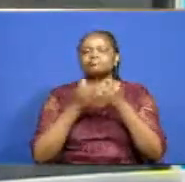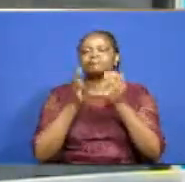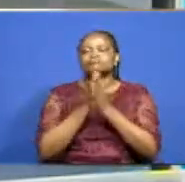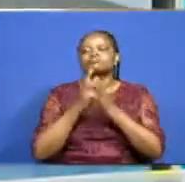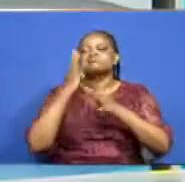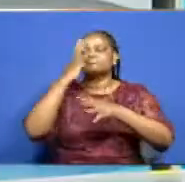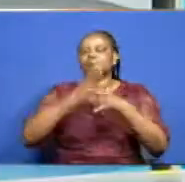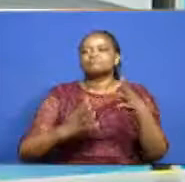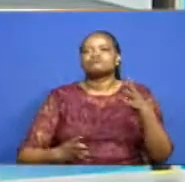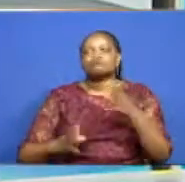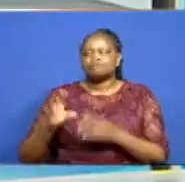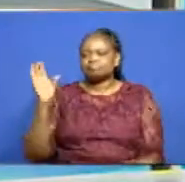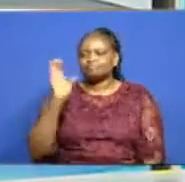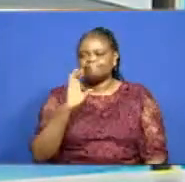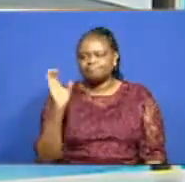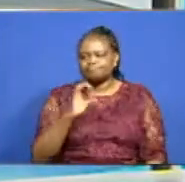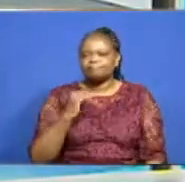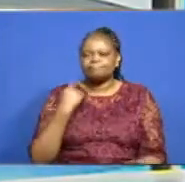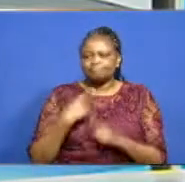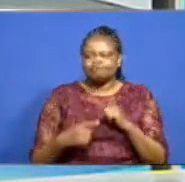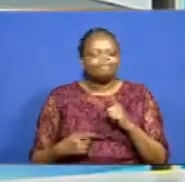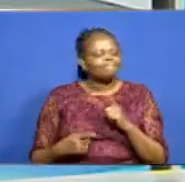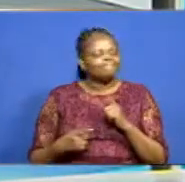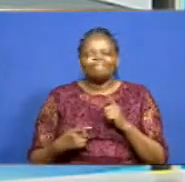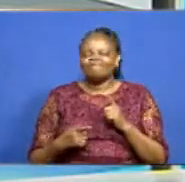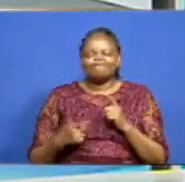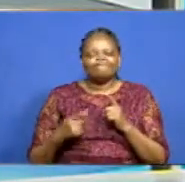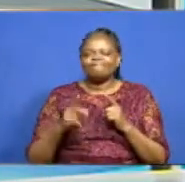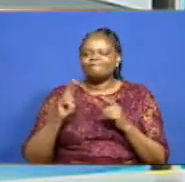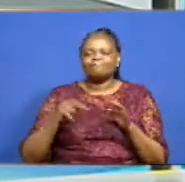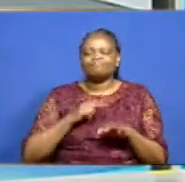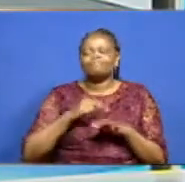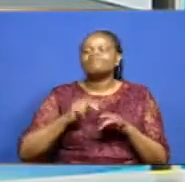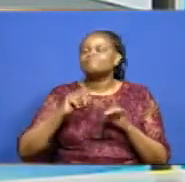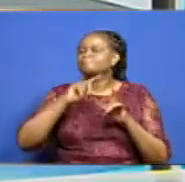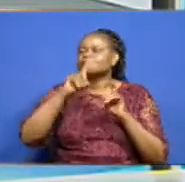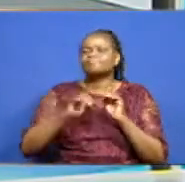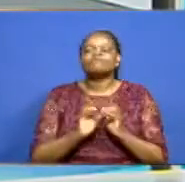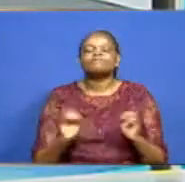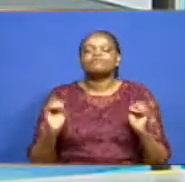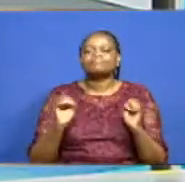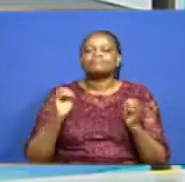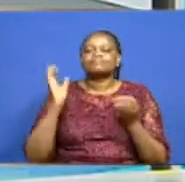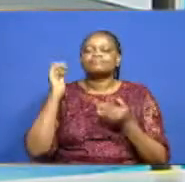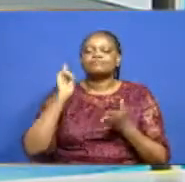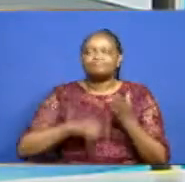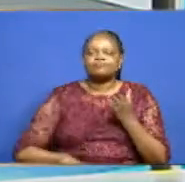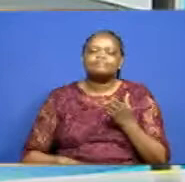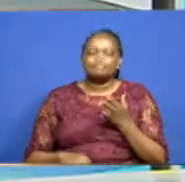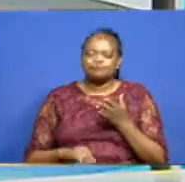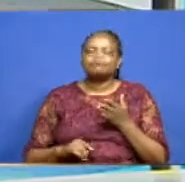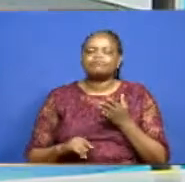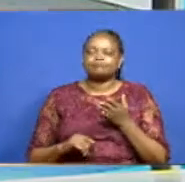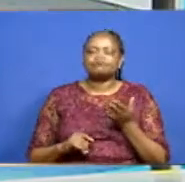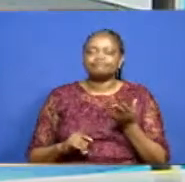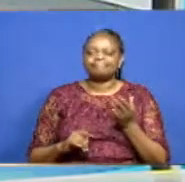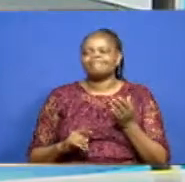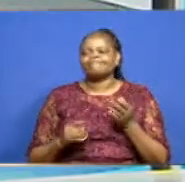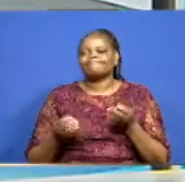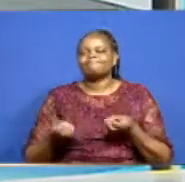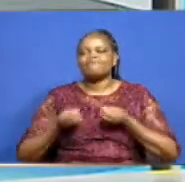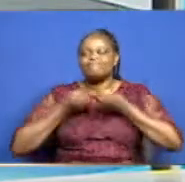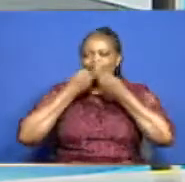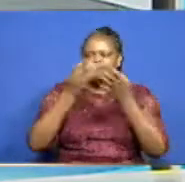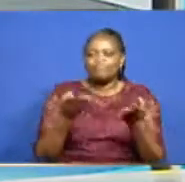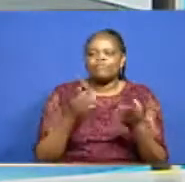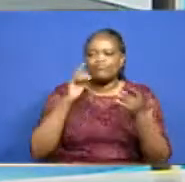So this year, there's not going to be any national examinations, and we're expecting a directive on when this is going to happen